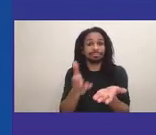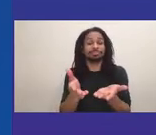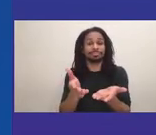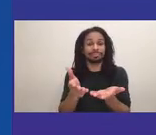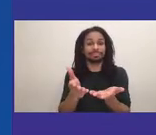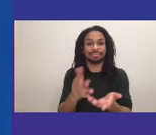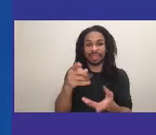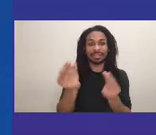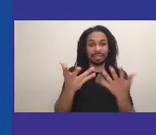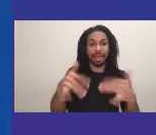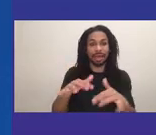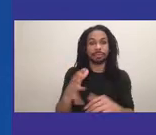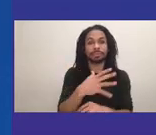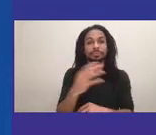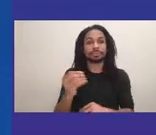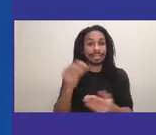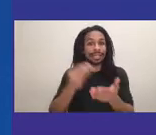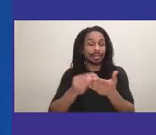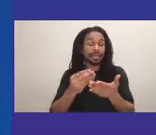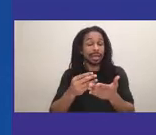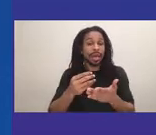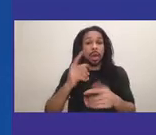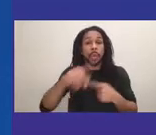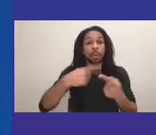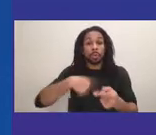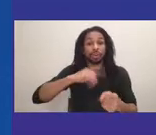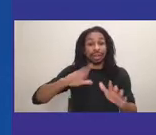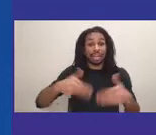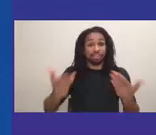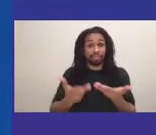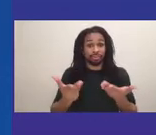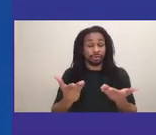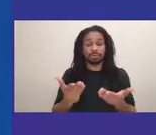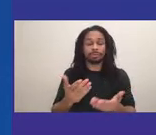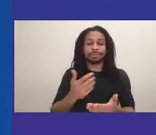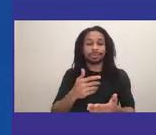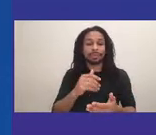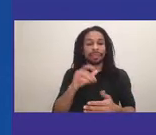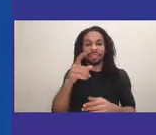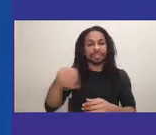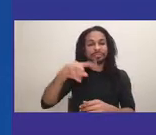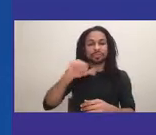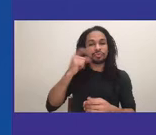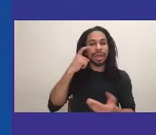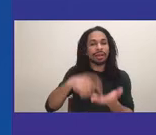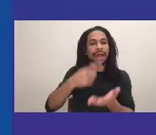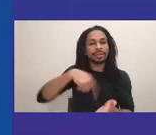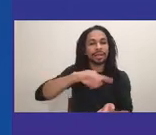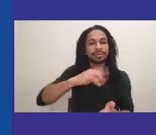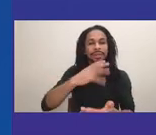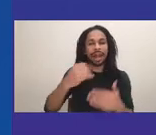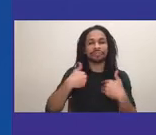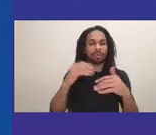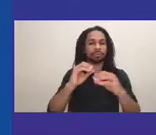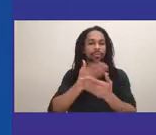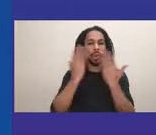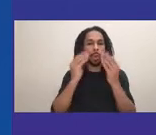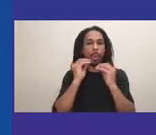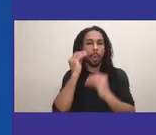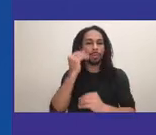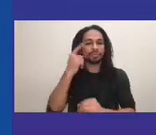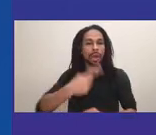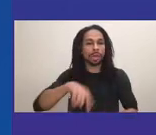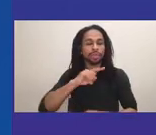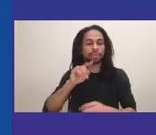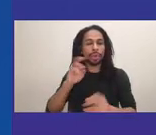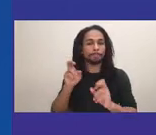When we are here, we are widely unrecognized, and there is often no place for us to return to. Simply